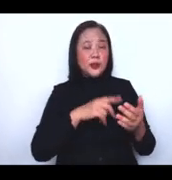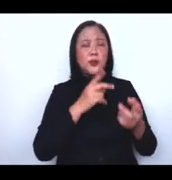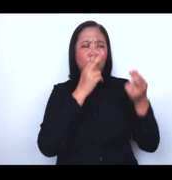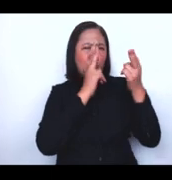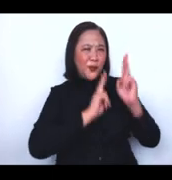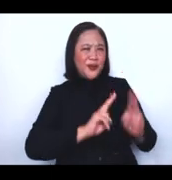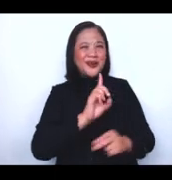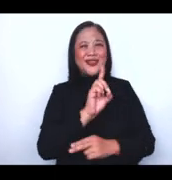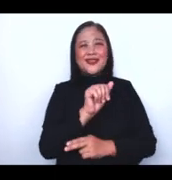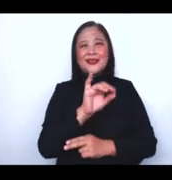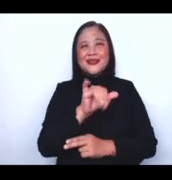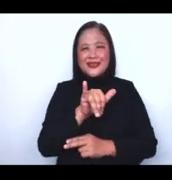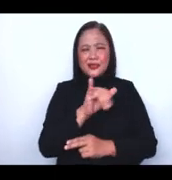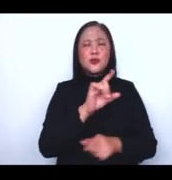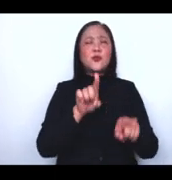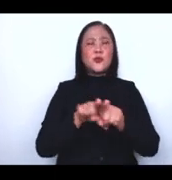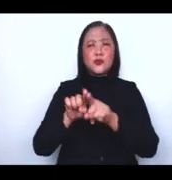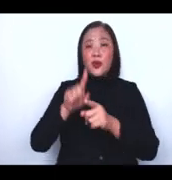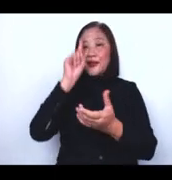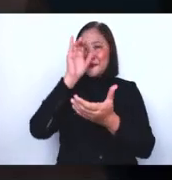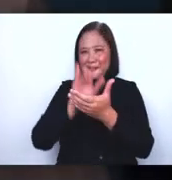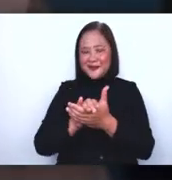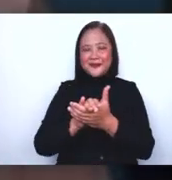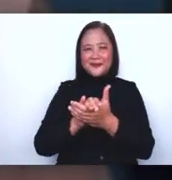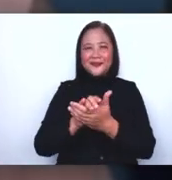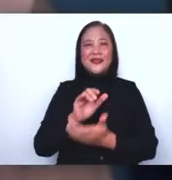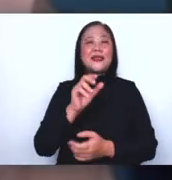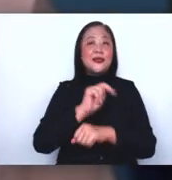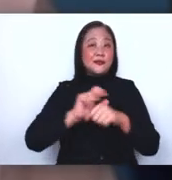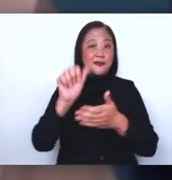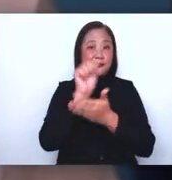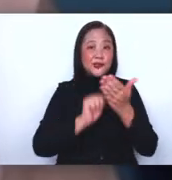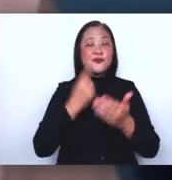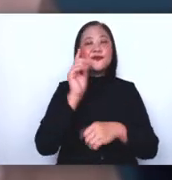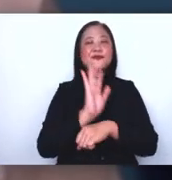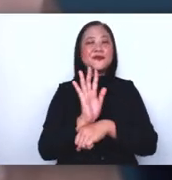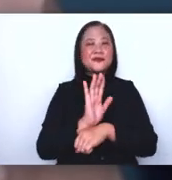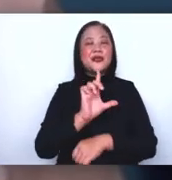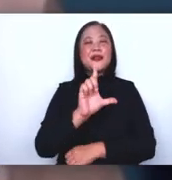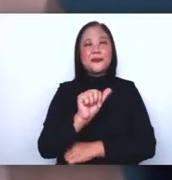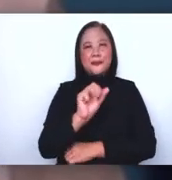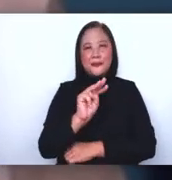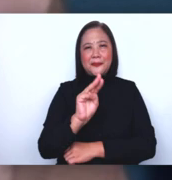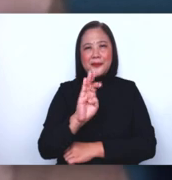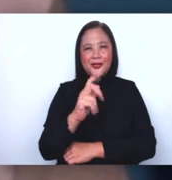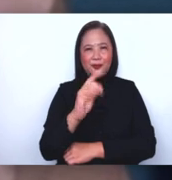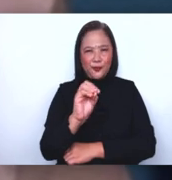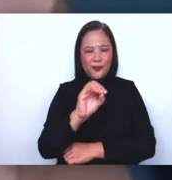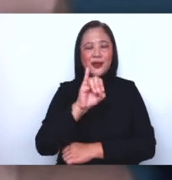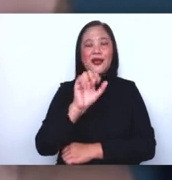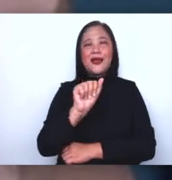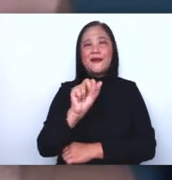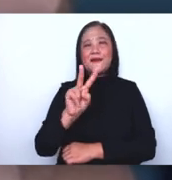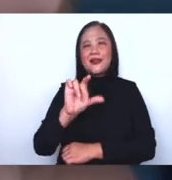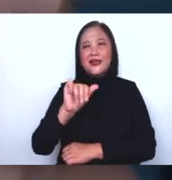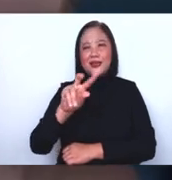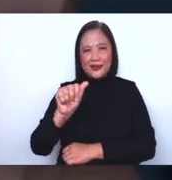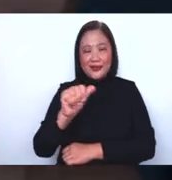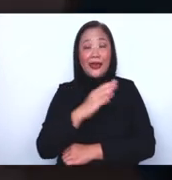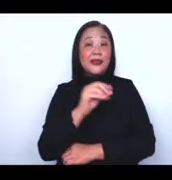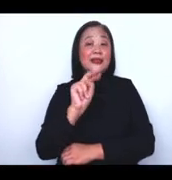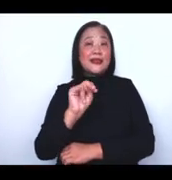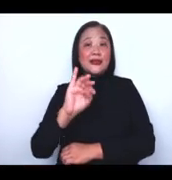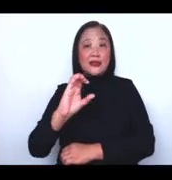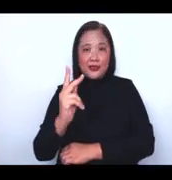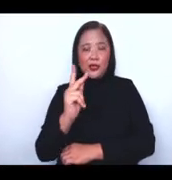honors Daisy Avellana, but her husband, National Artist for Film, Lamberto Avellana, and Nick